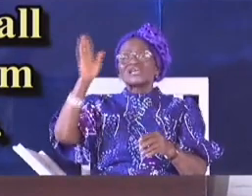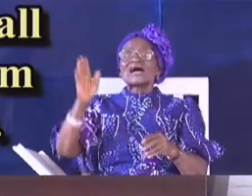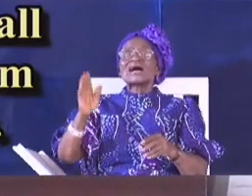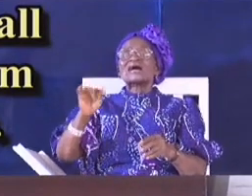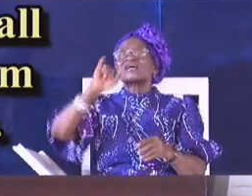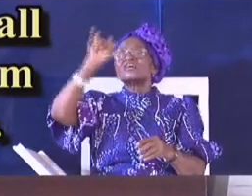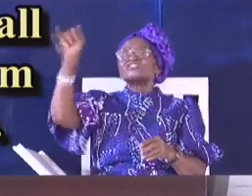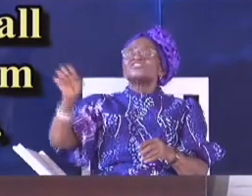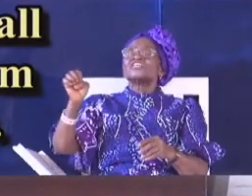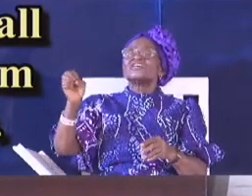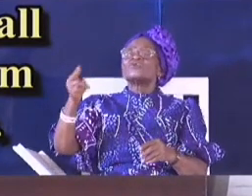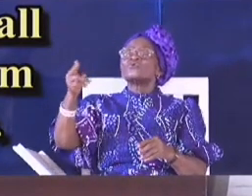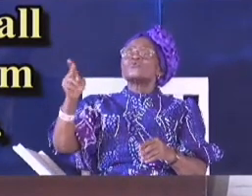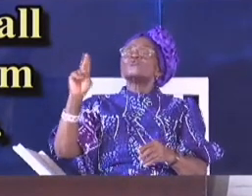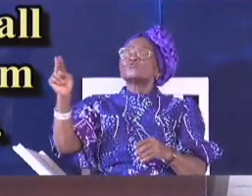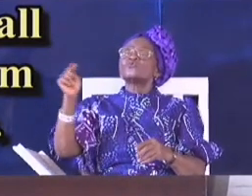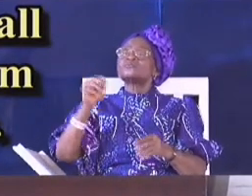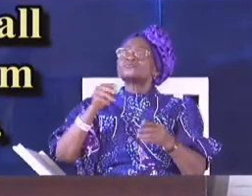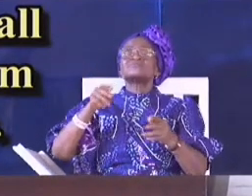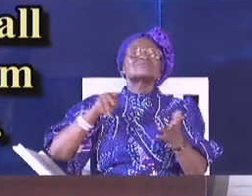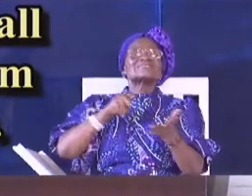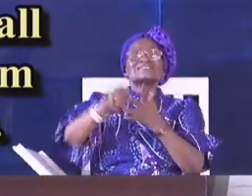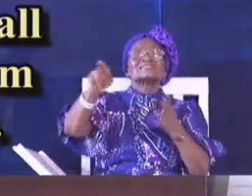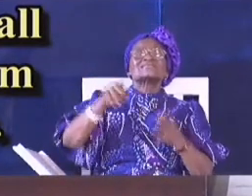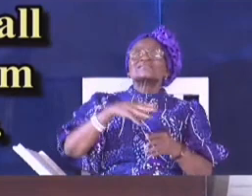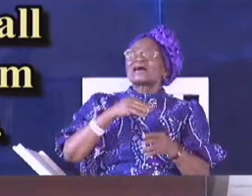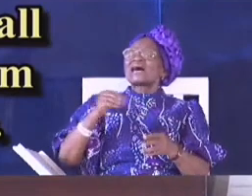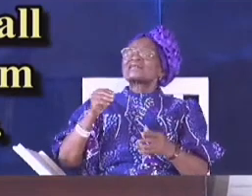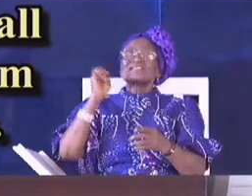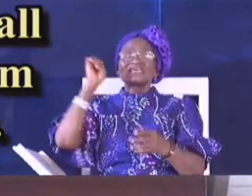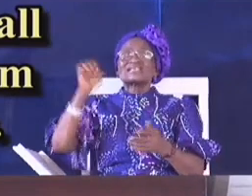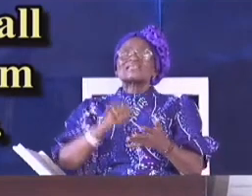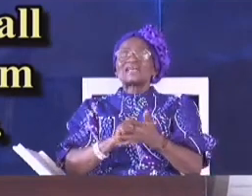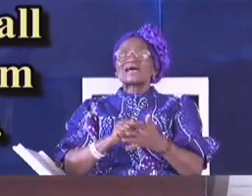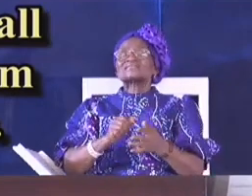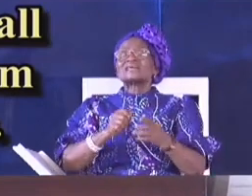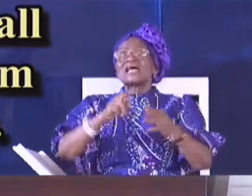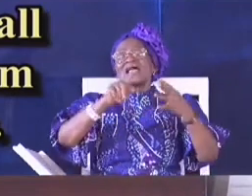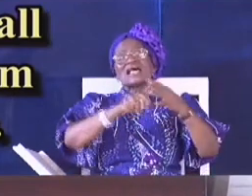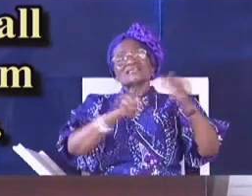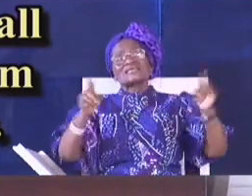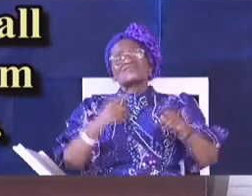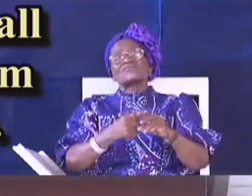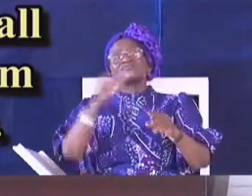Jehu slay, and him that escaped from the sword of Jehu